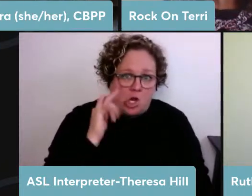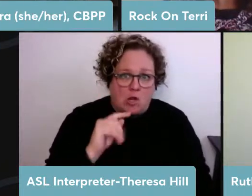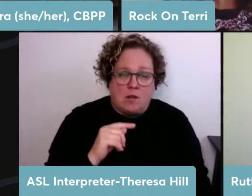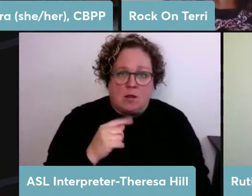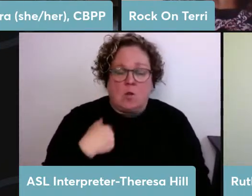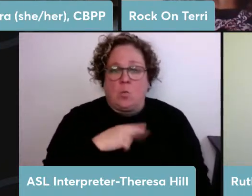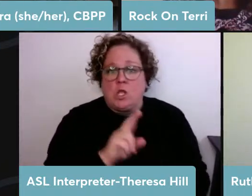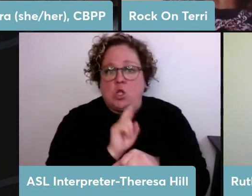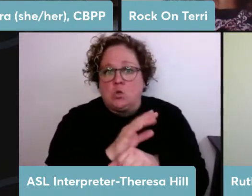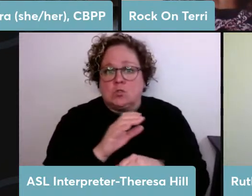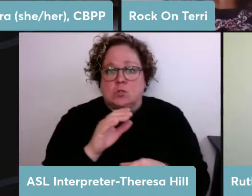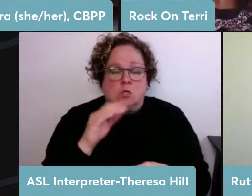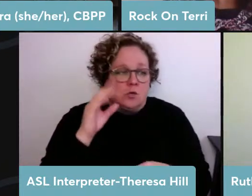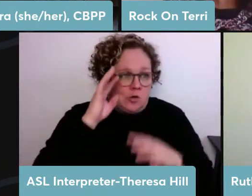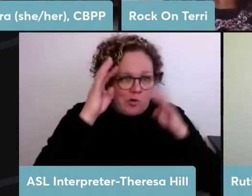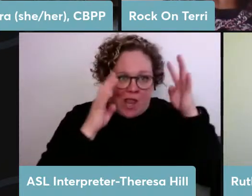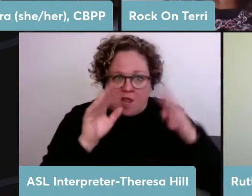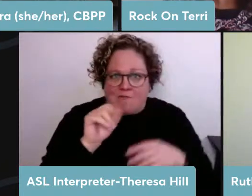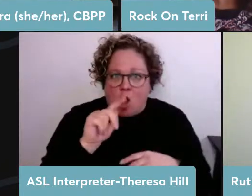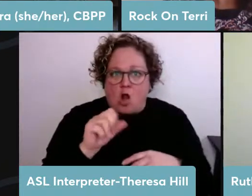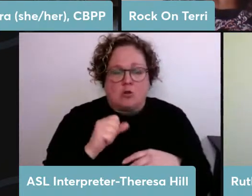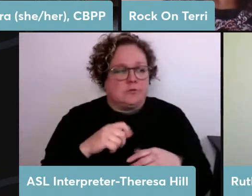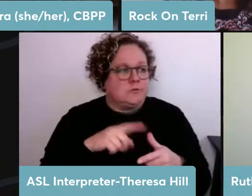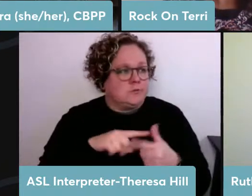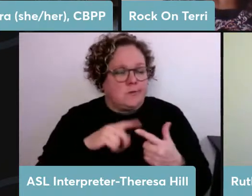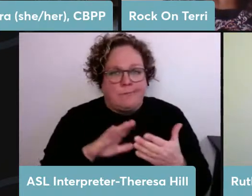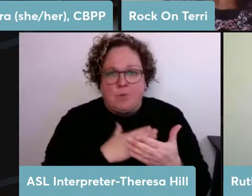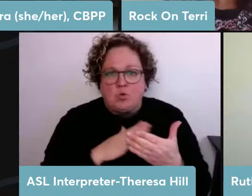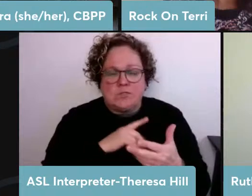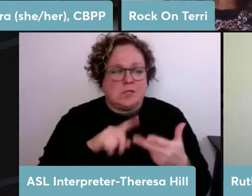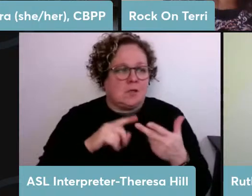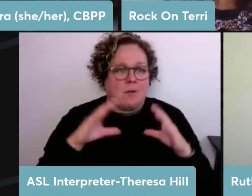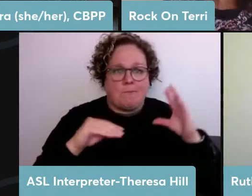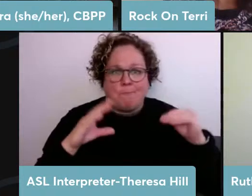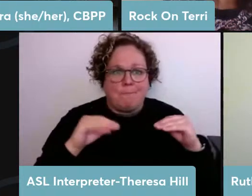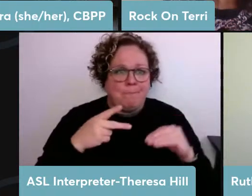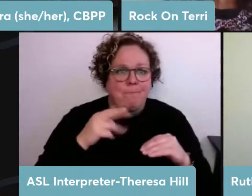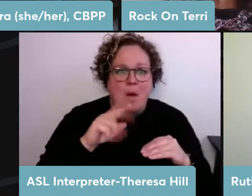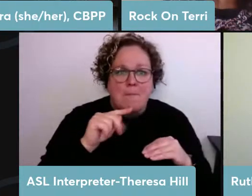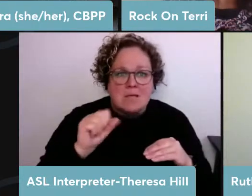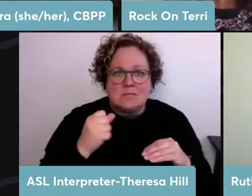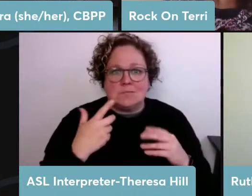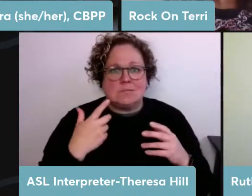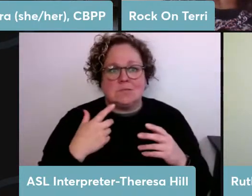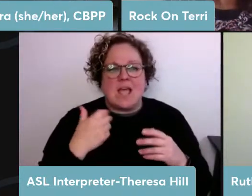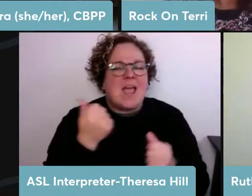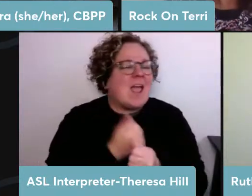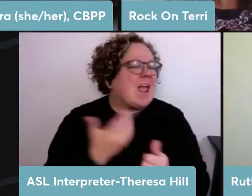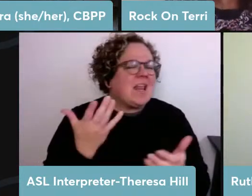know, music, puppetry, and lots of other ways to communicate and engage.